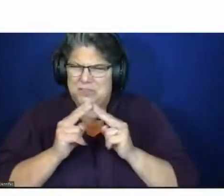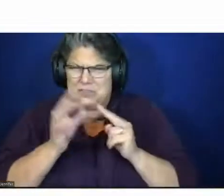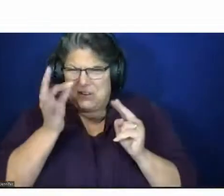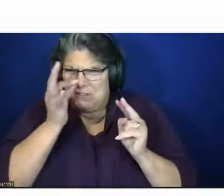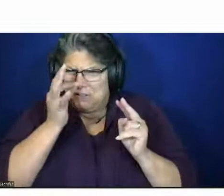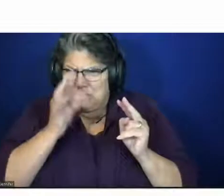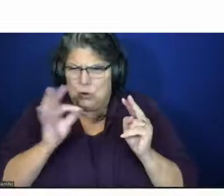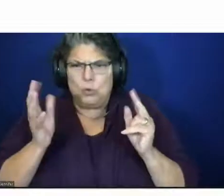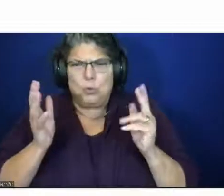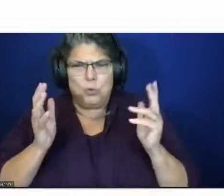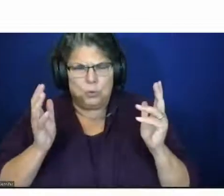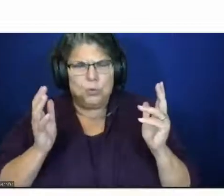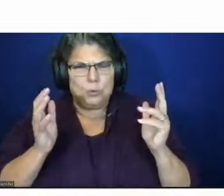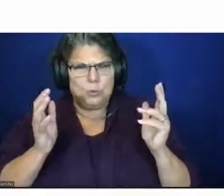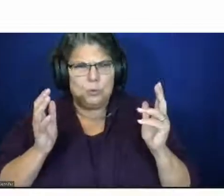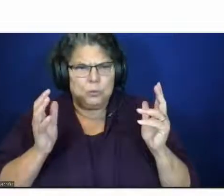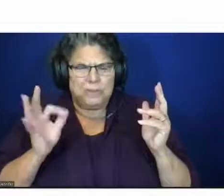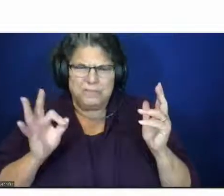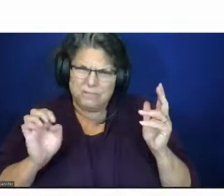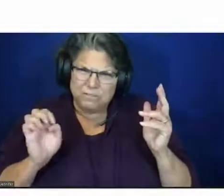few